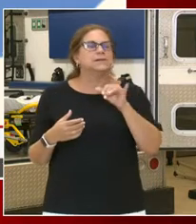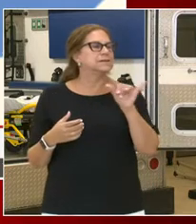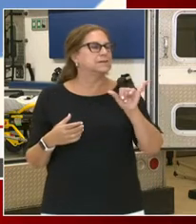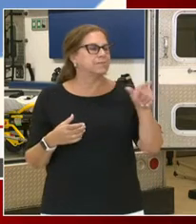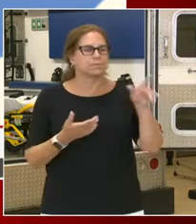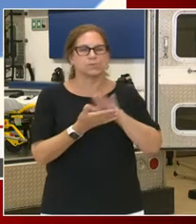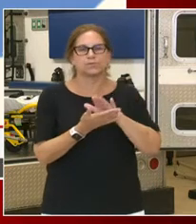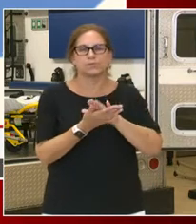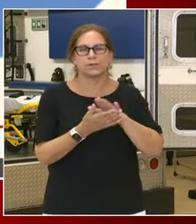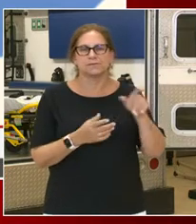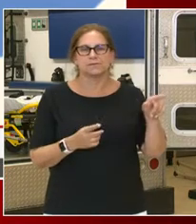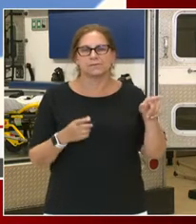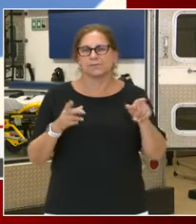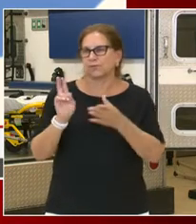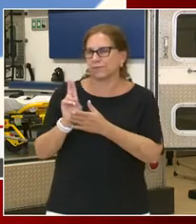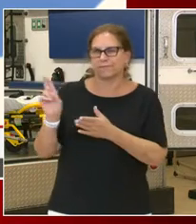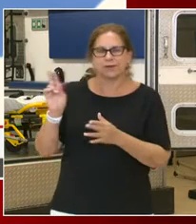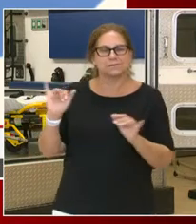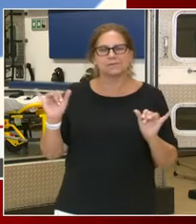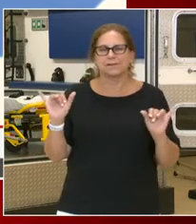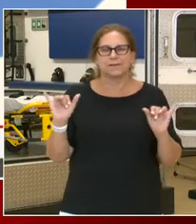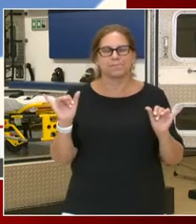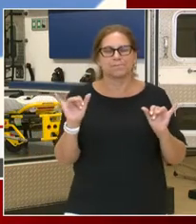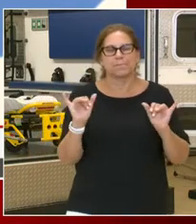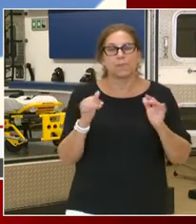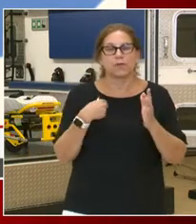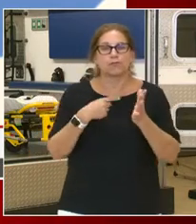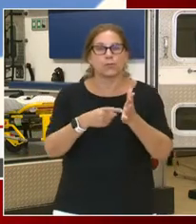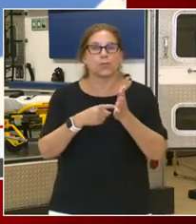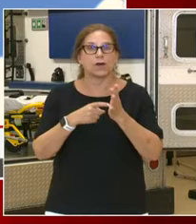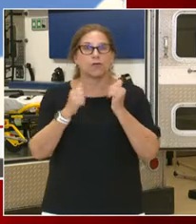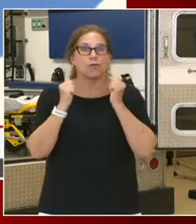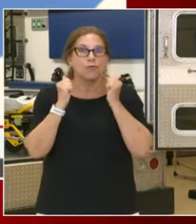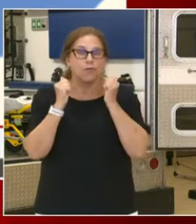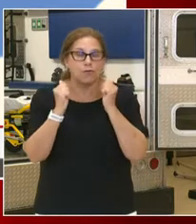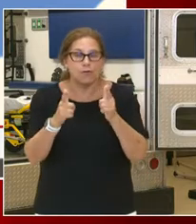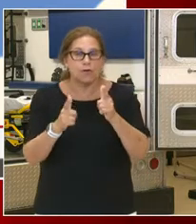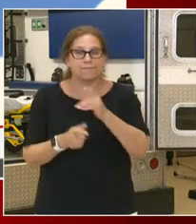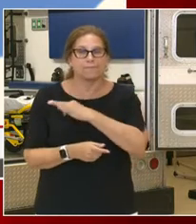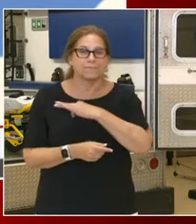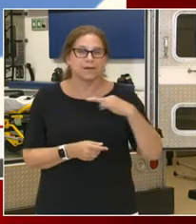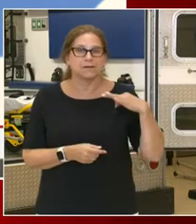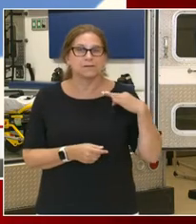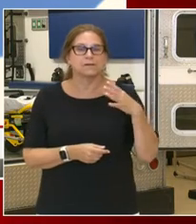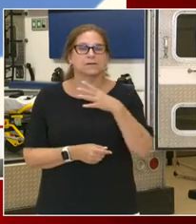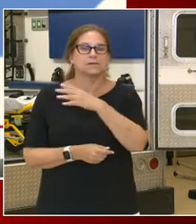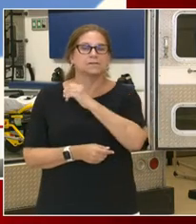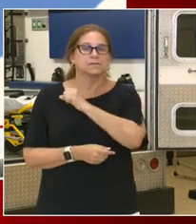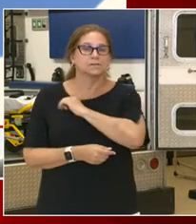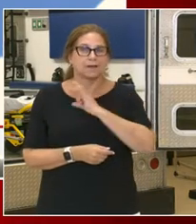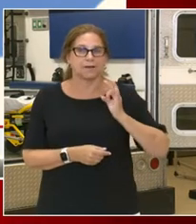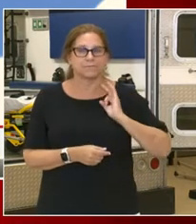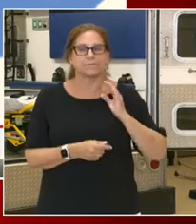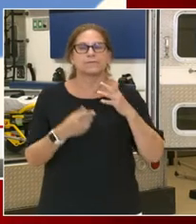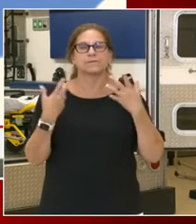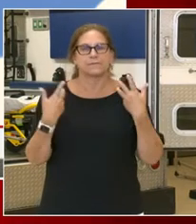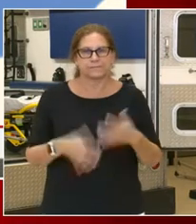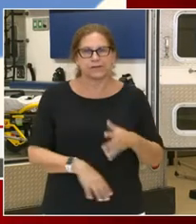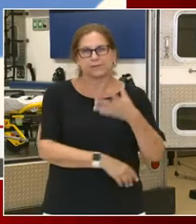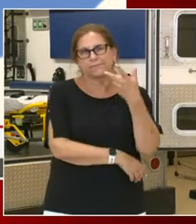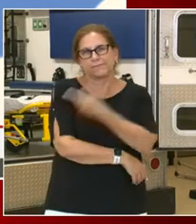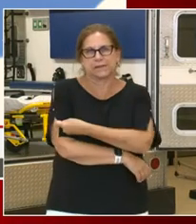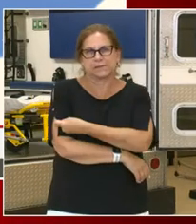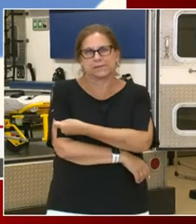vaccinated before they return, because we did a survey, and that's what is going to make most people comfortable. And so we're